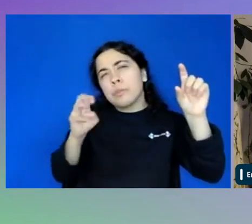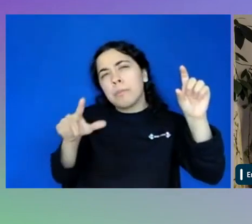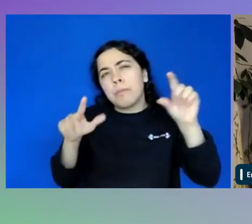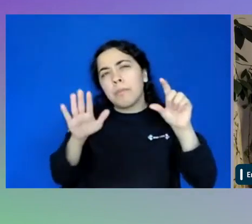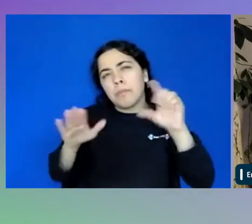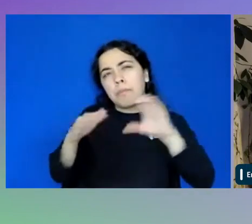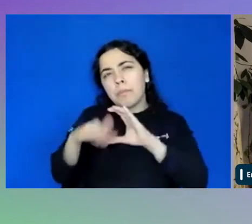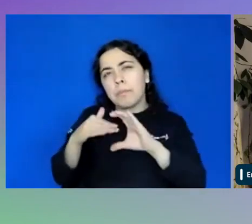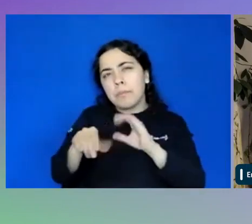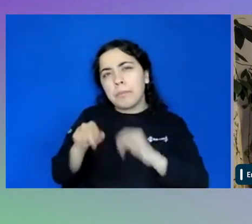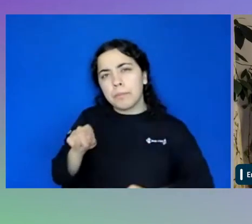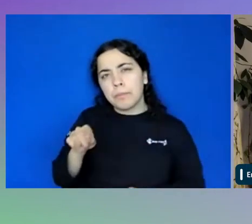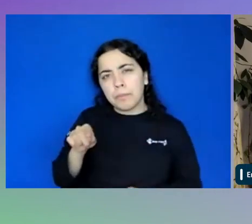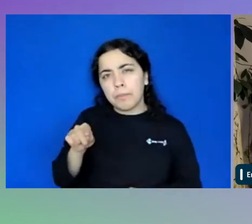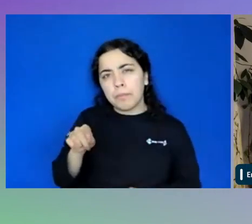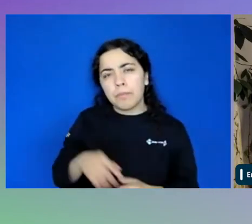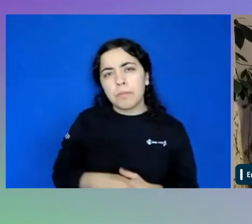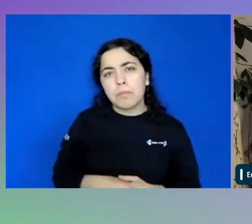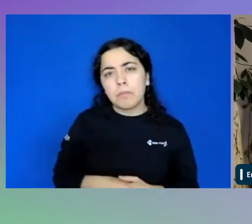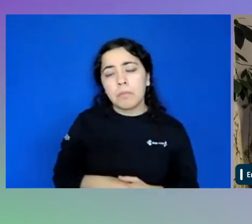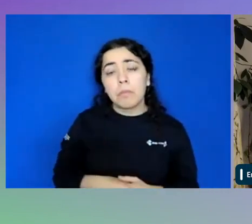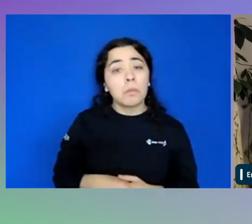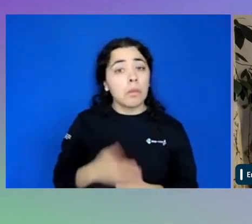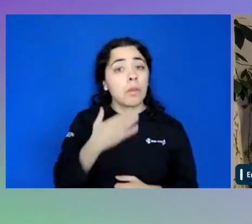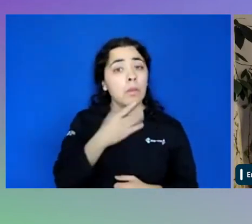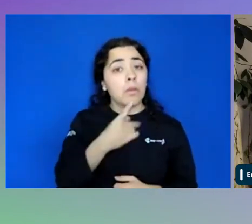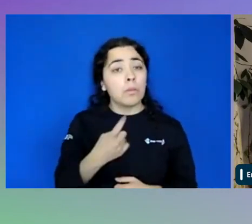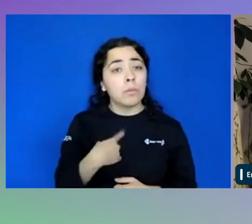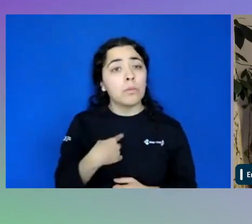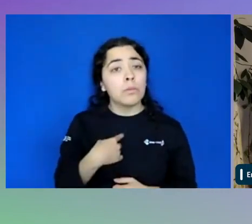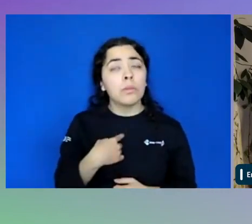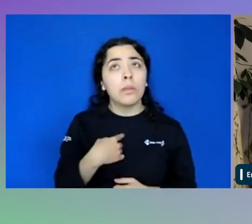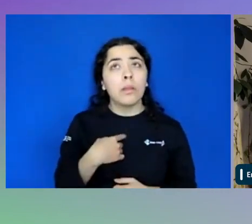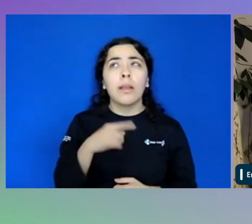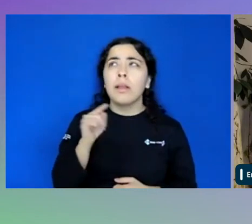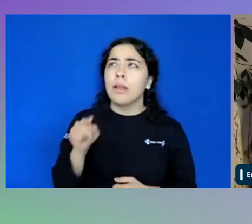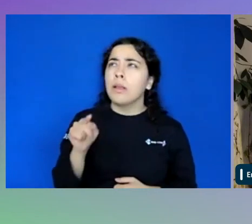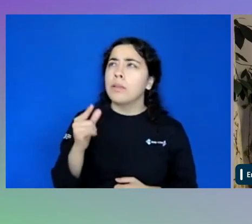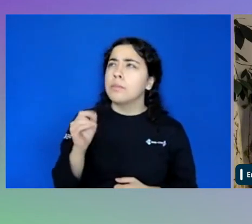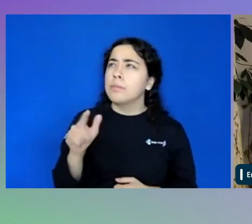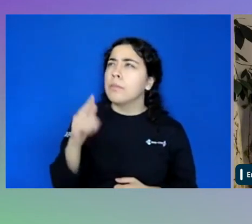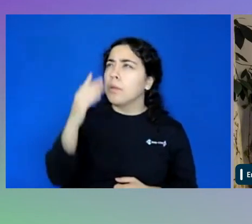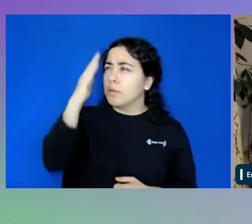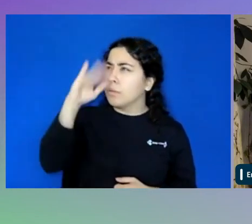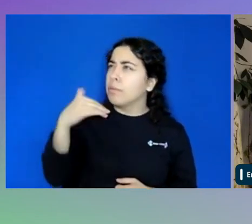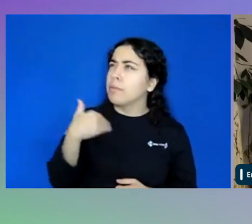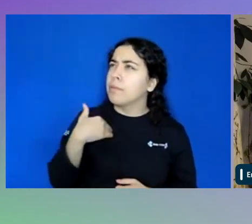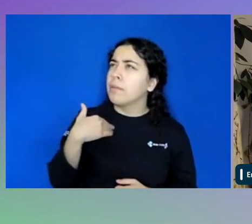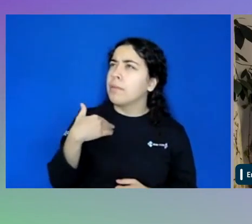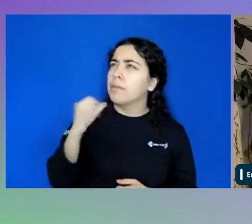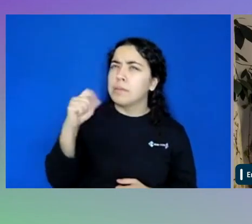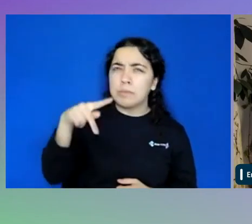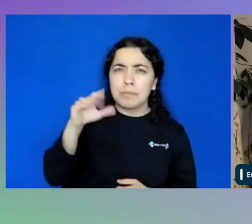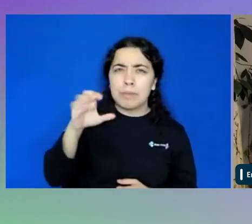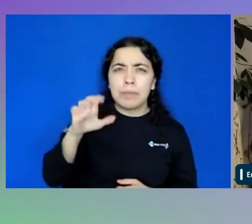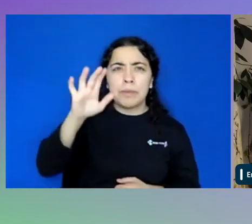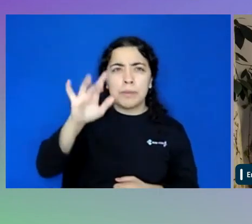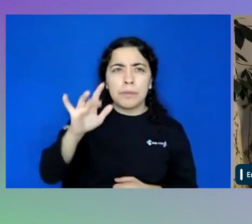Oh, that is a good question. I know they have sizes in Gmail emails.